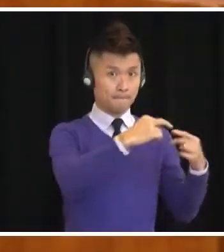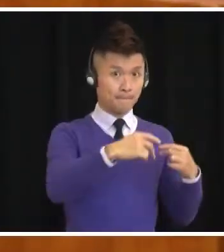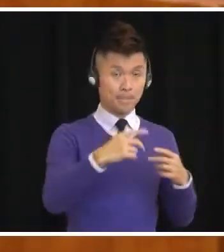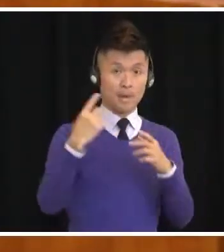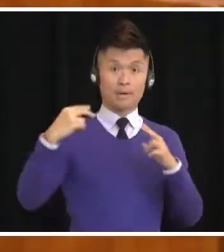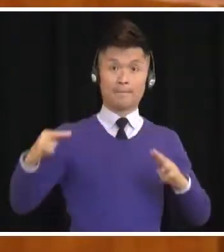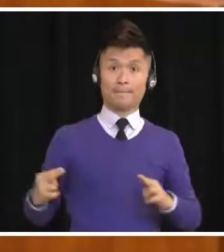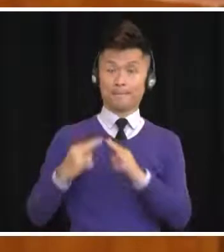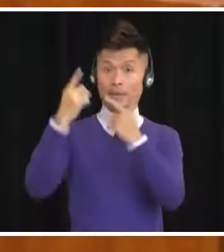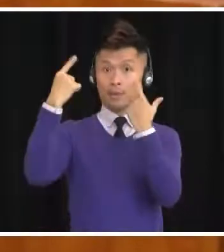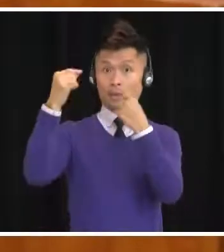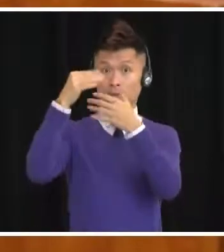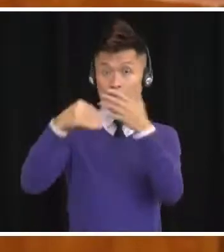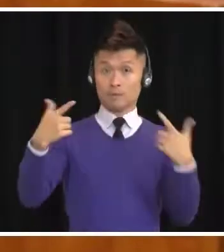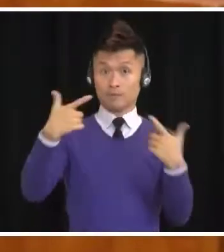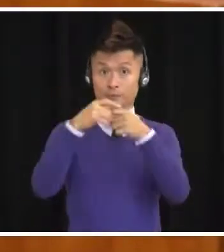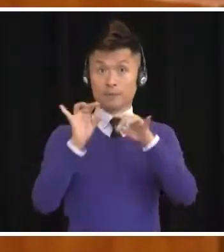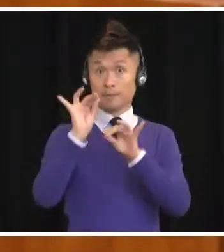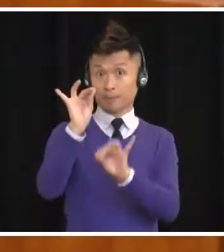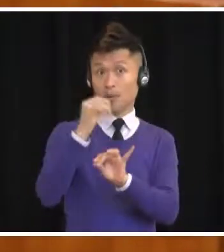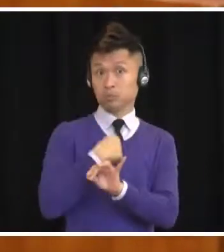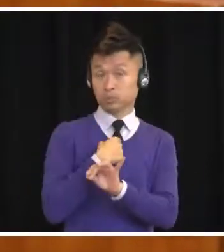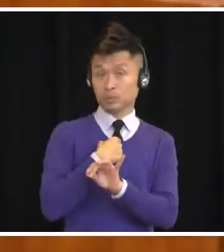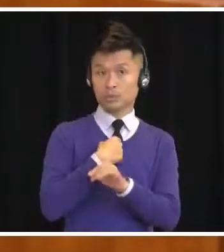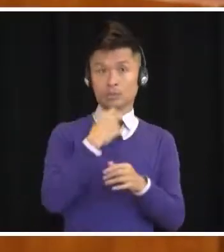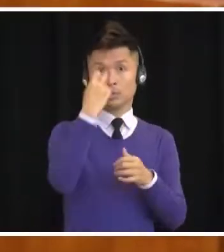can be strengthened via